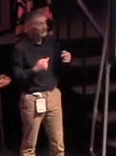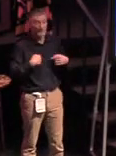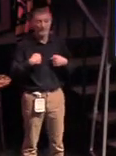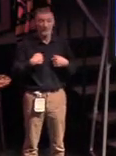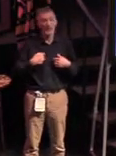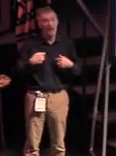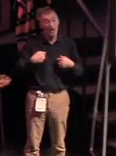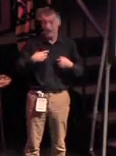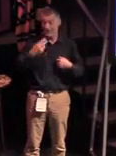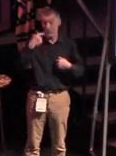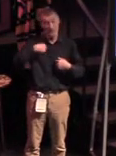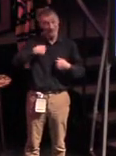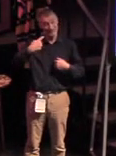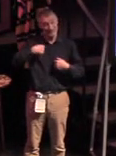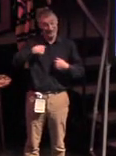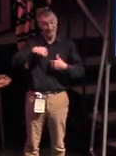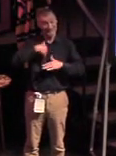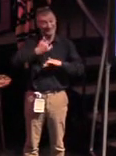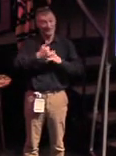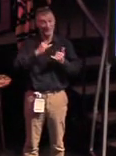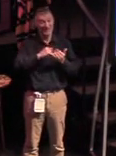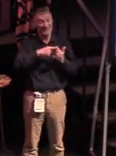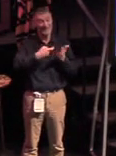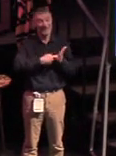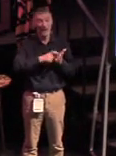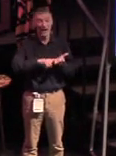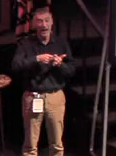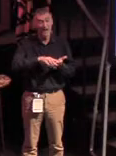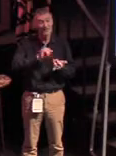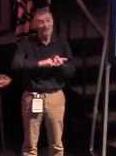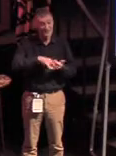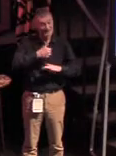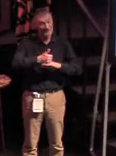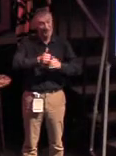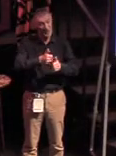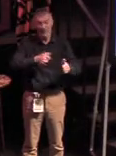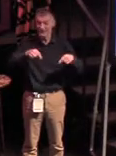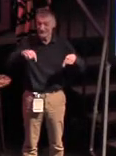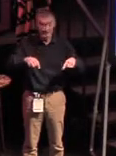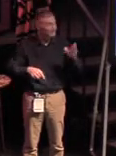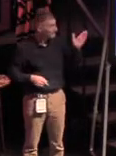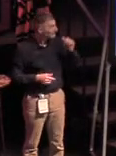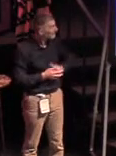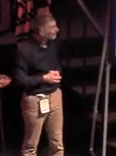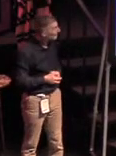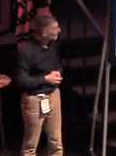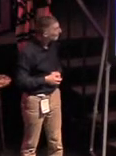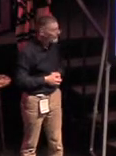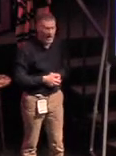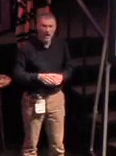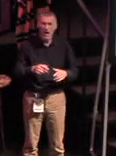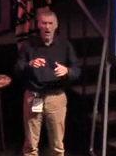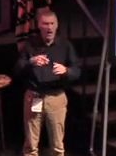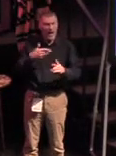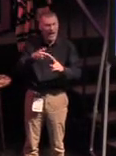A few years ago, I founded a company called Sour Lemons, and our mandate was to address the lack of